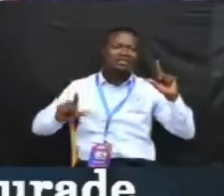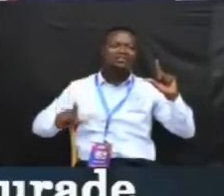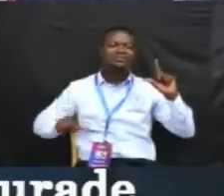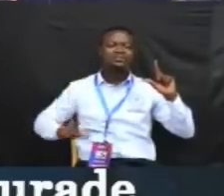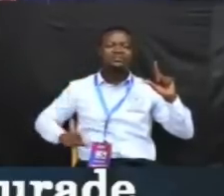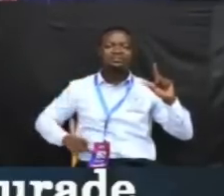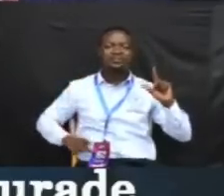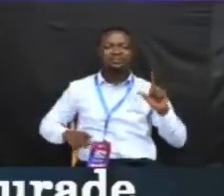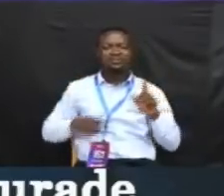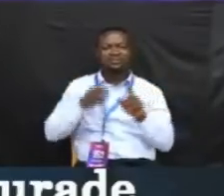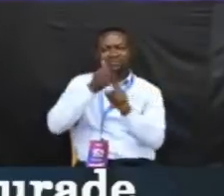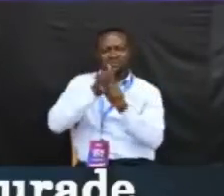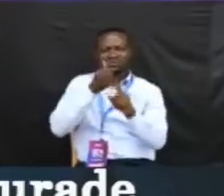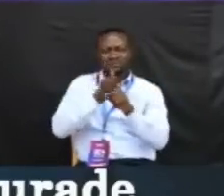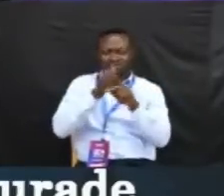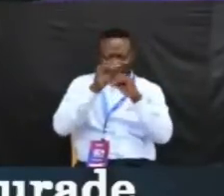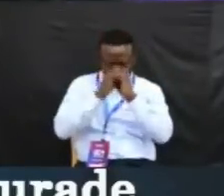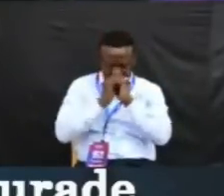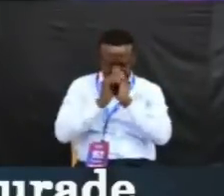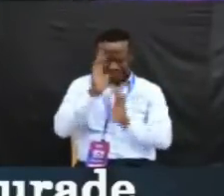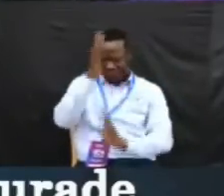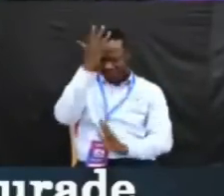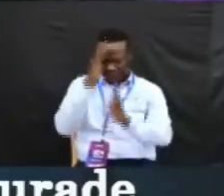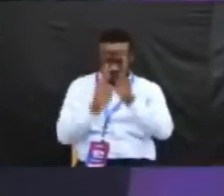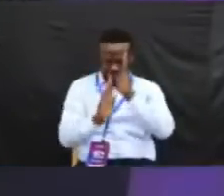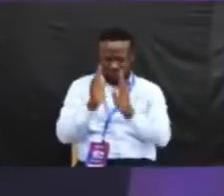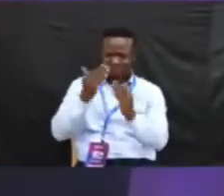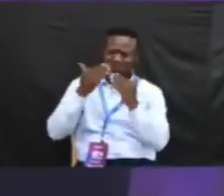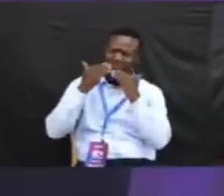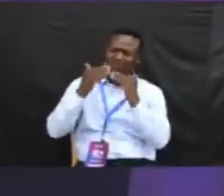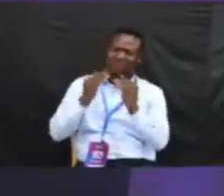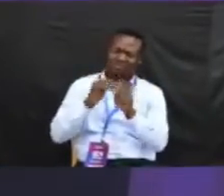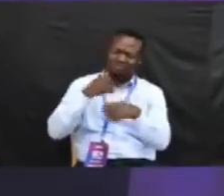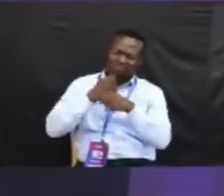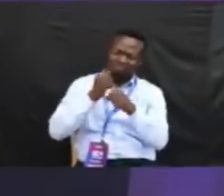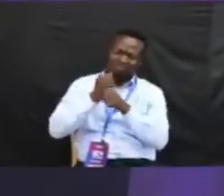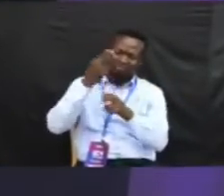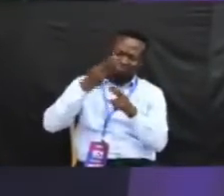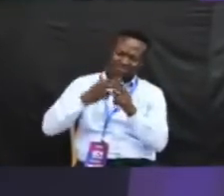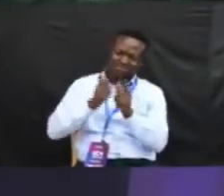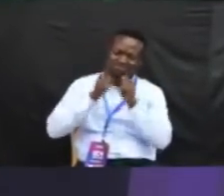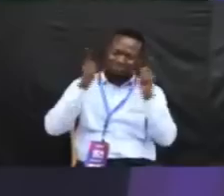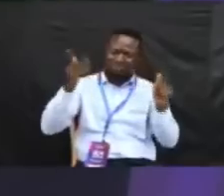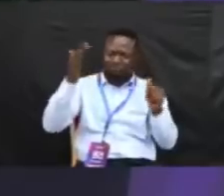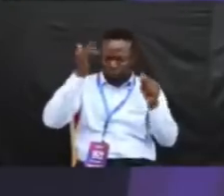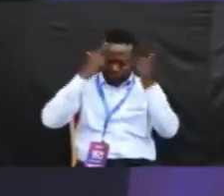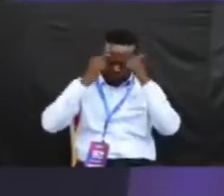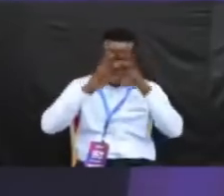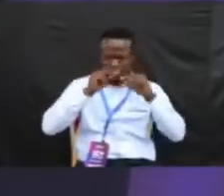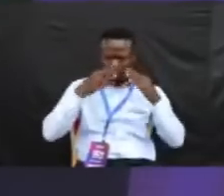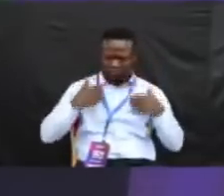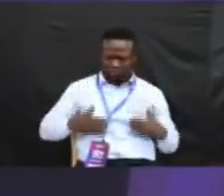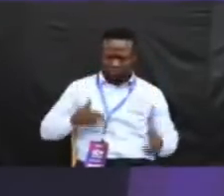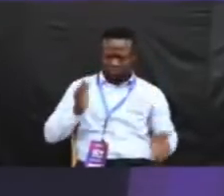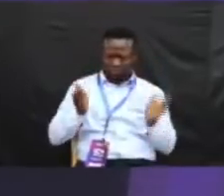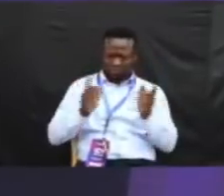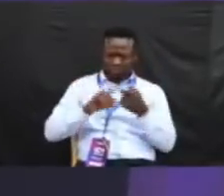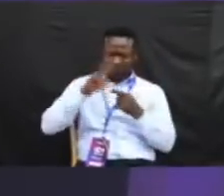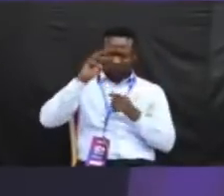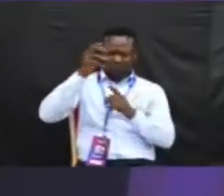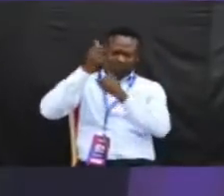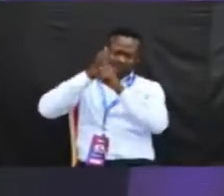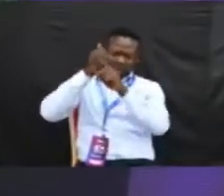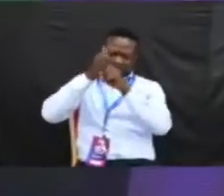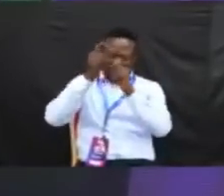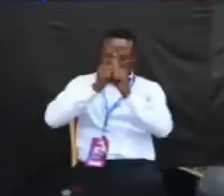Hey, shall we begin to magnify this God who has none in comparison to him? He is our father's